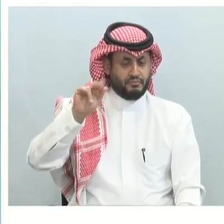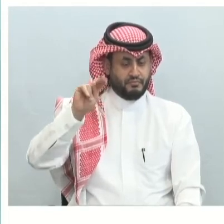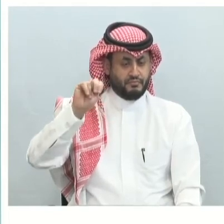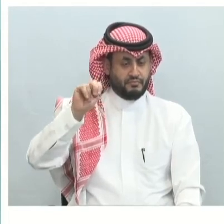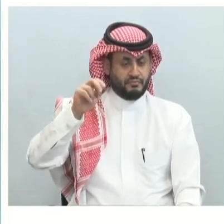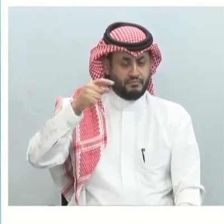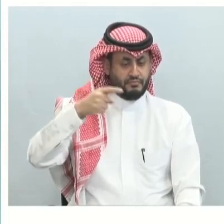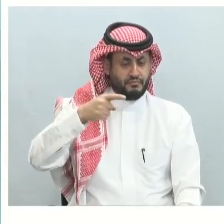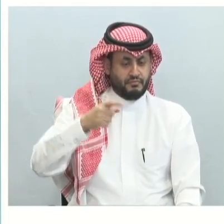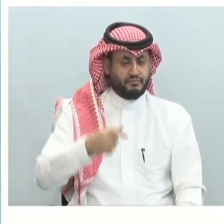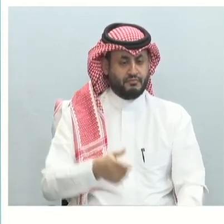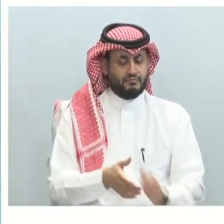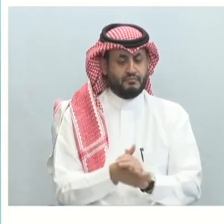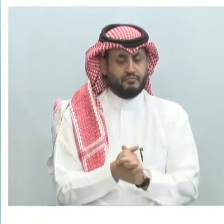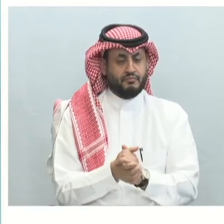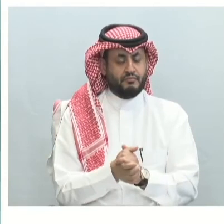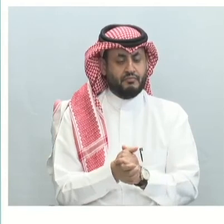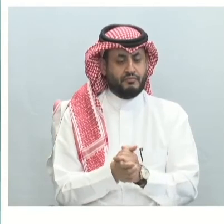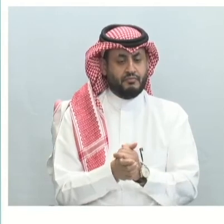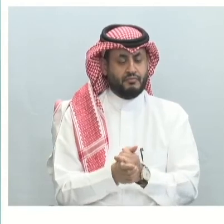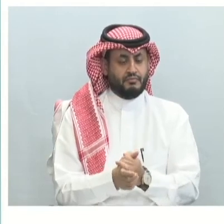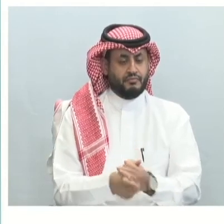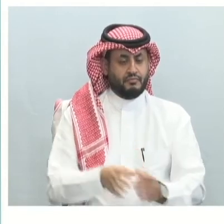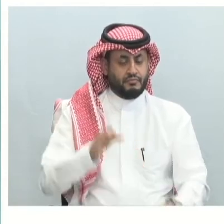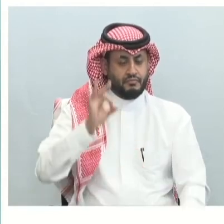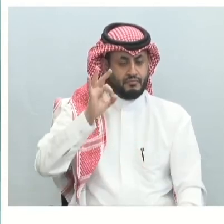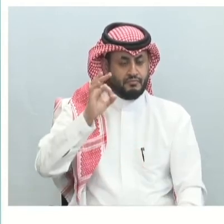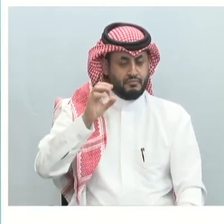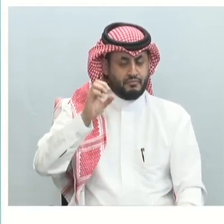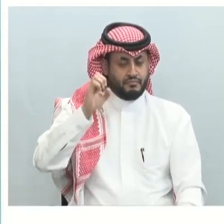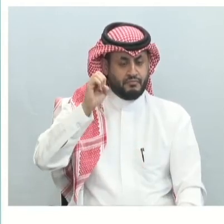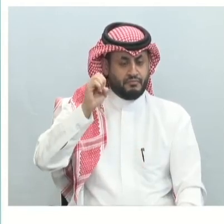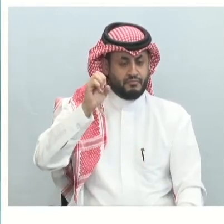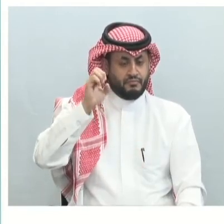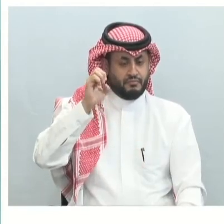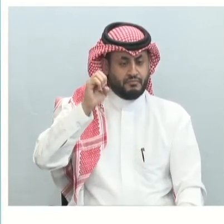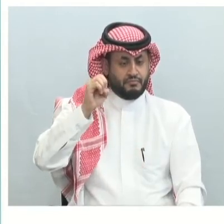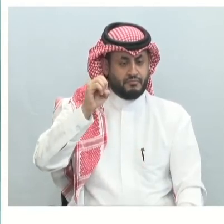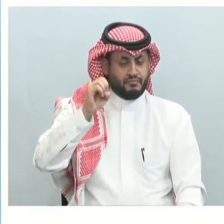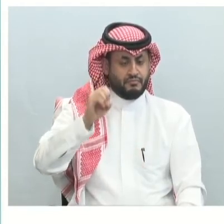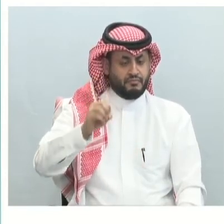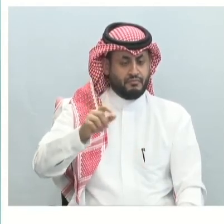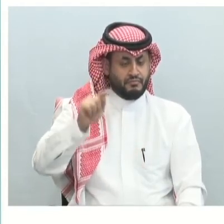L-A-Y-I. N-G, playing. Then we have football. So,